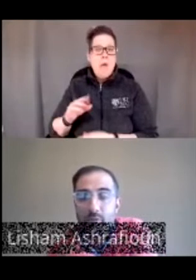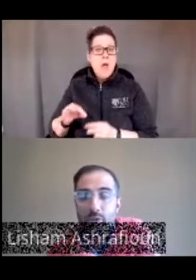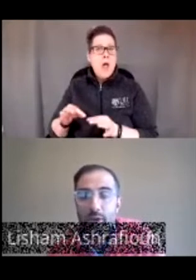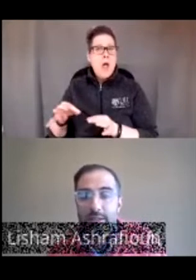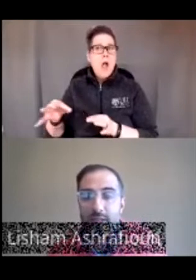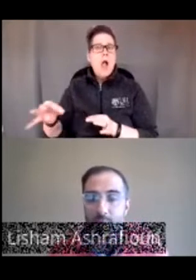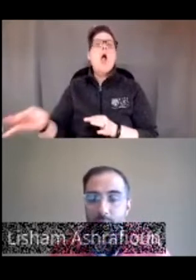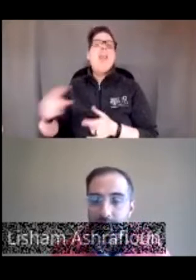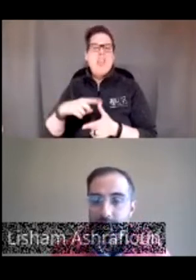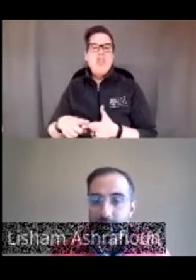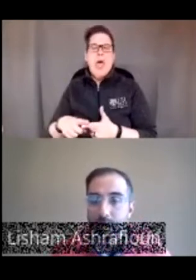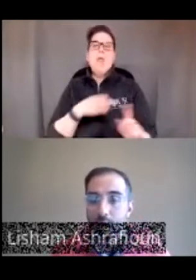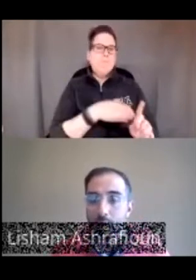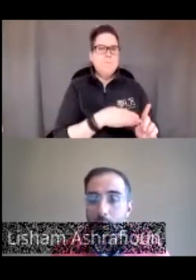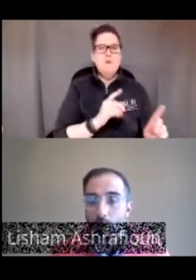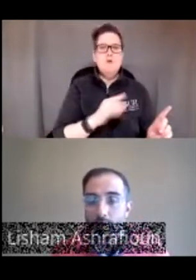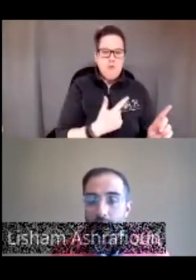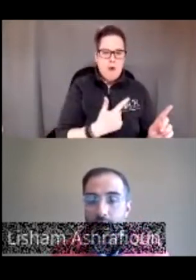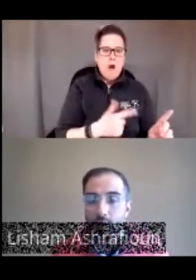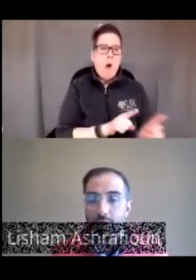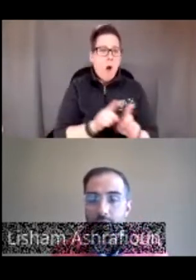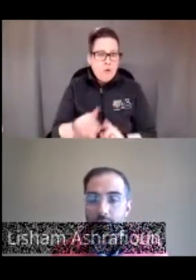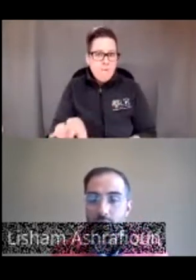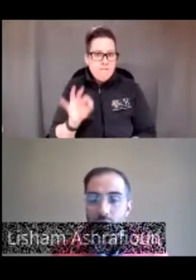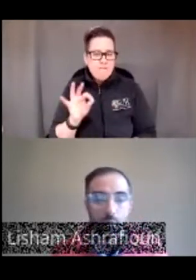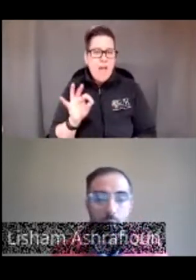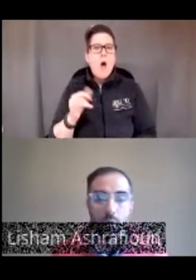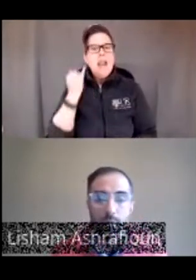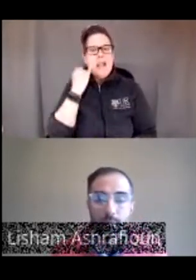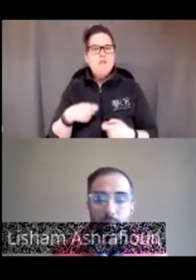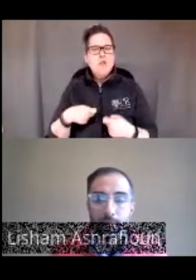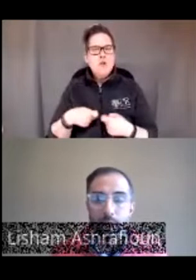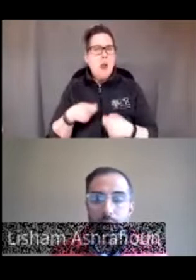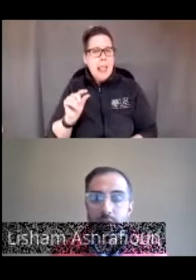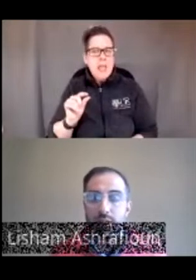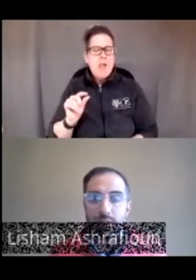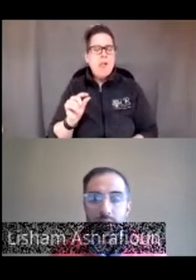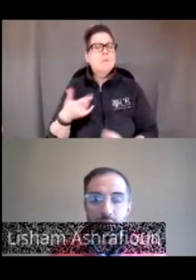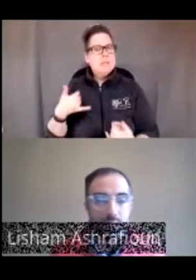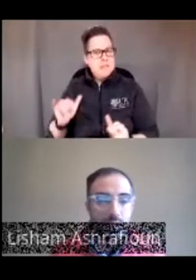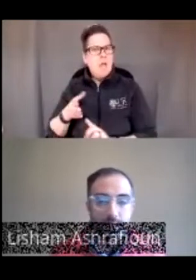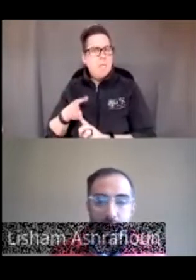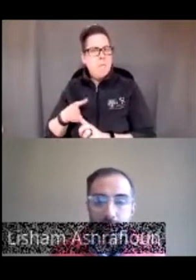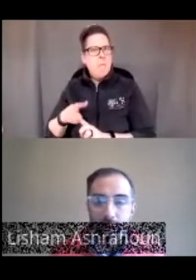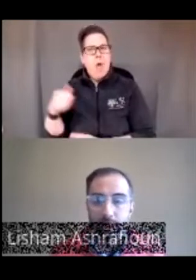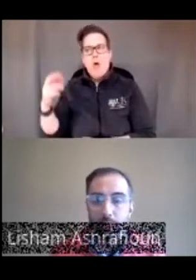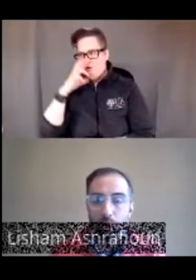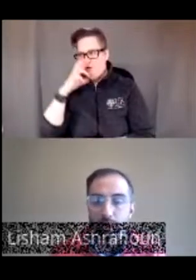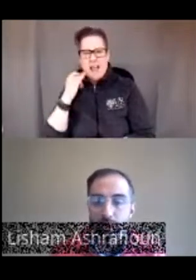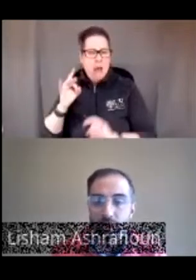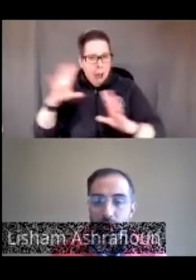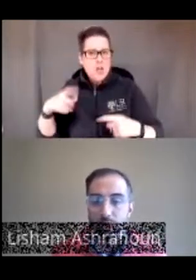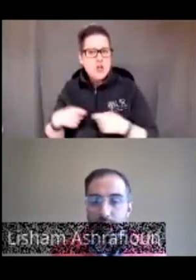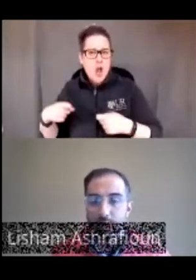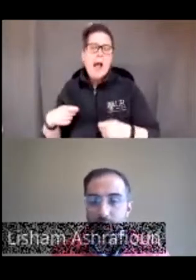intense before the rats lever pressed more for the heroin than for the social reward. And so these series of studies highlight the